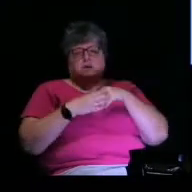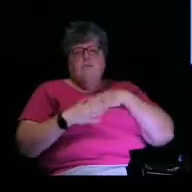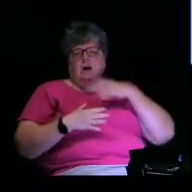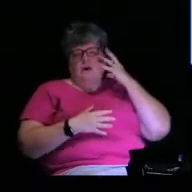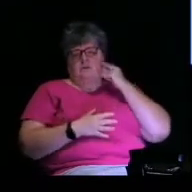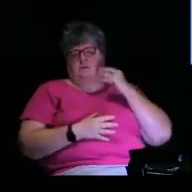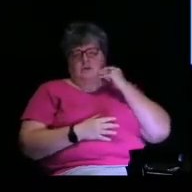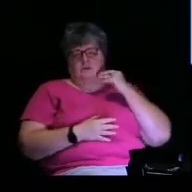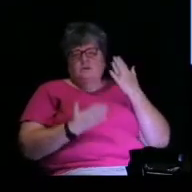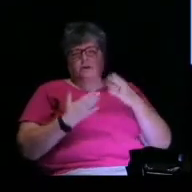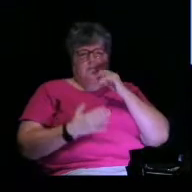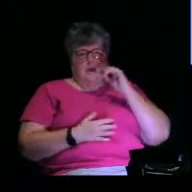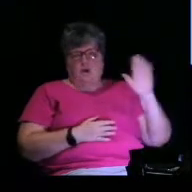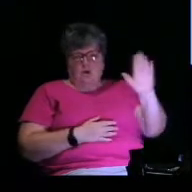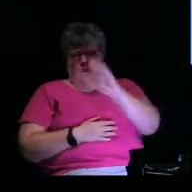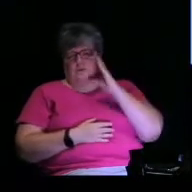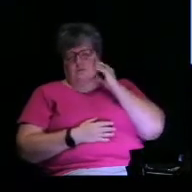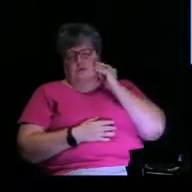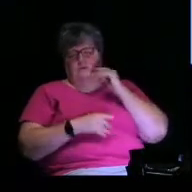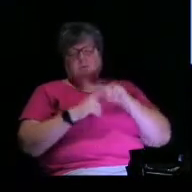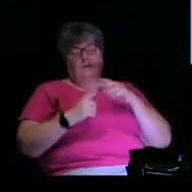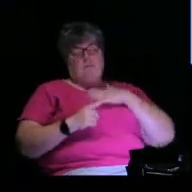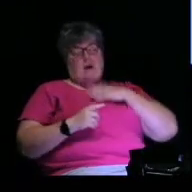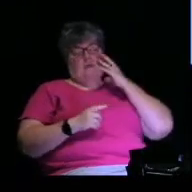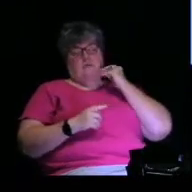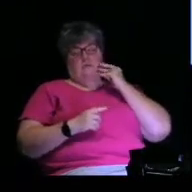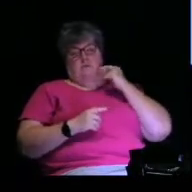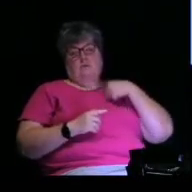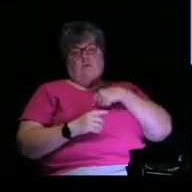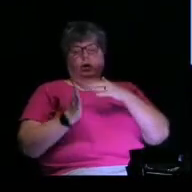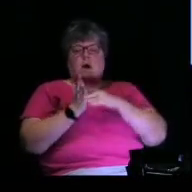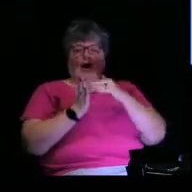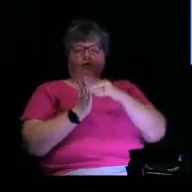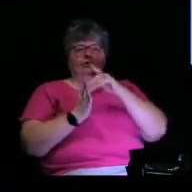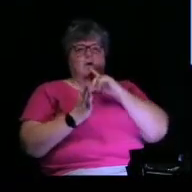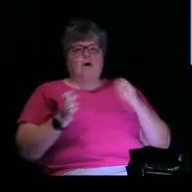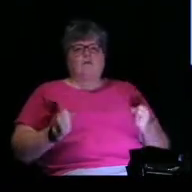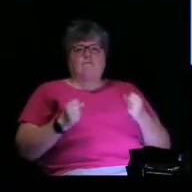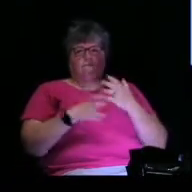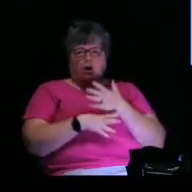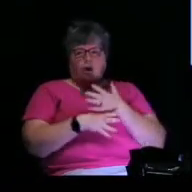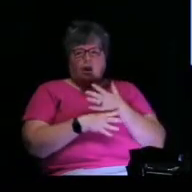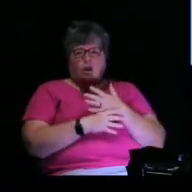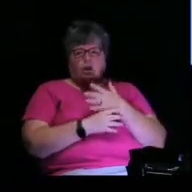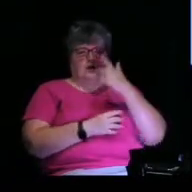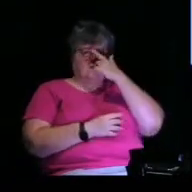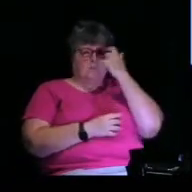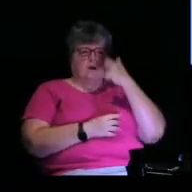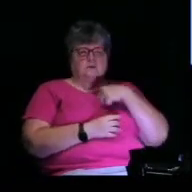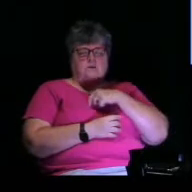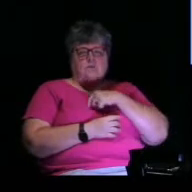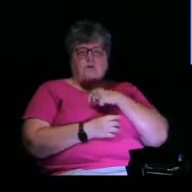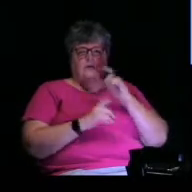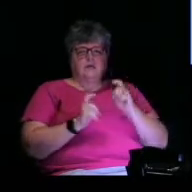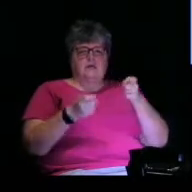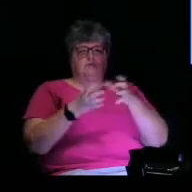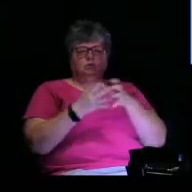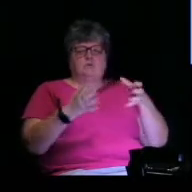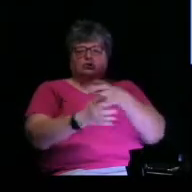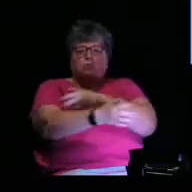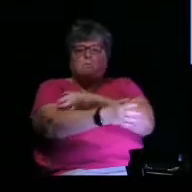experience, but in my experience, we so often are afraid because we've given too much power to